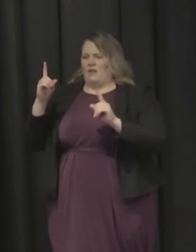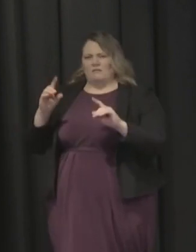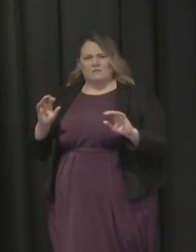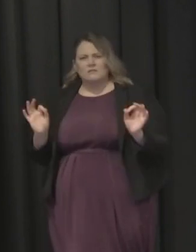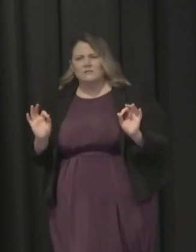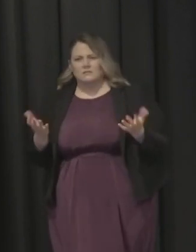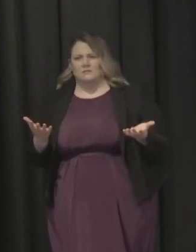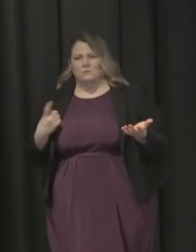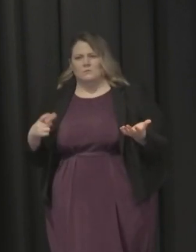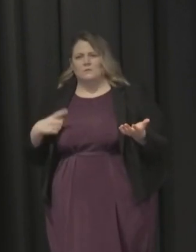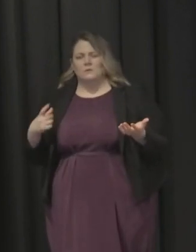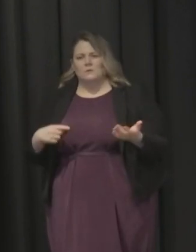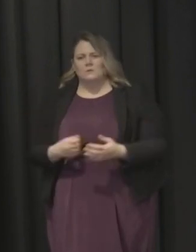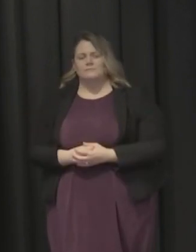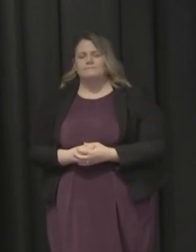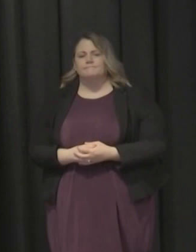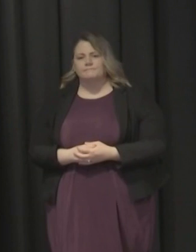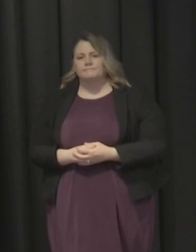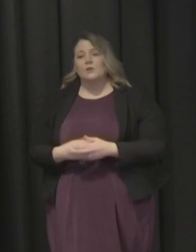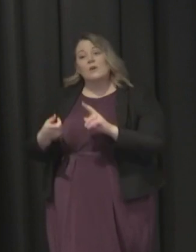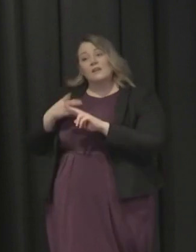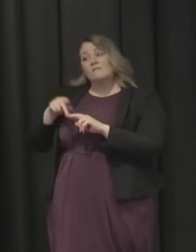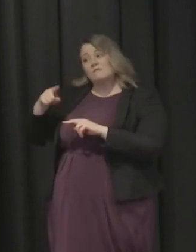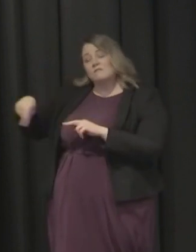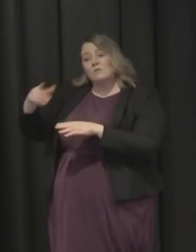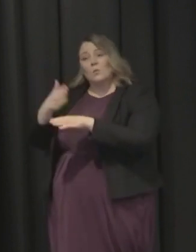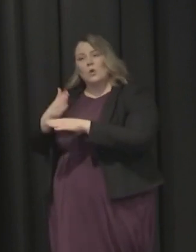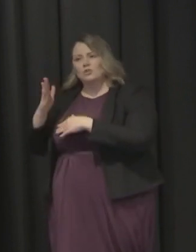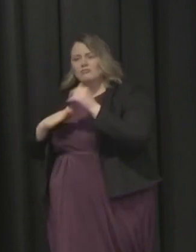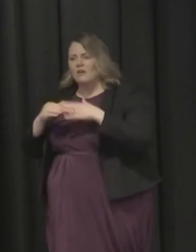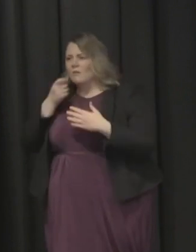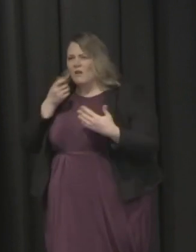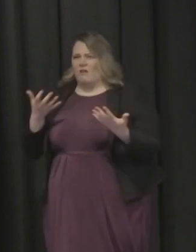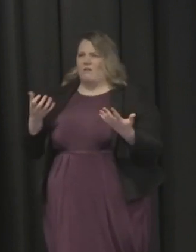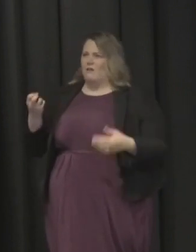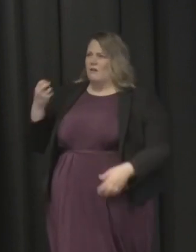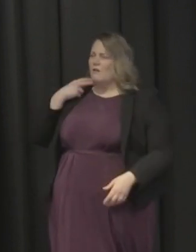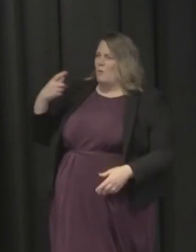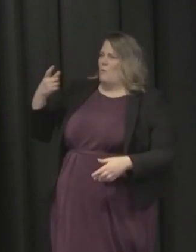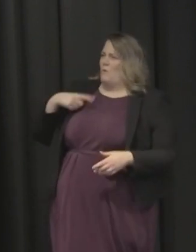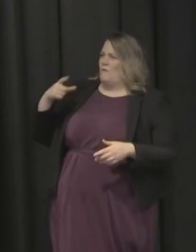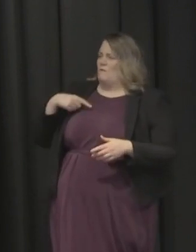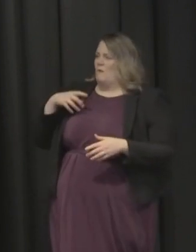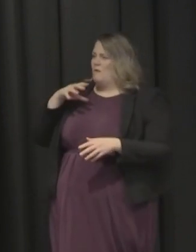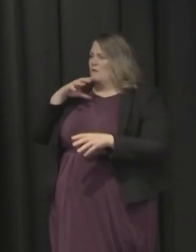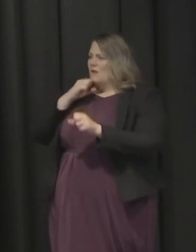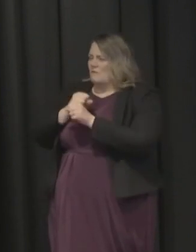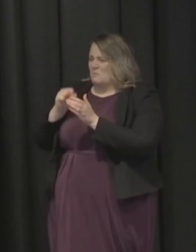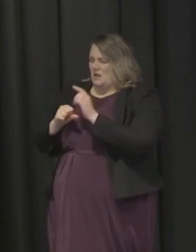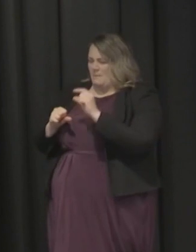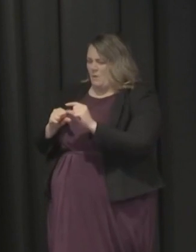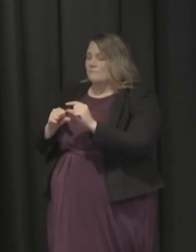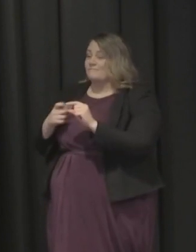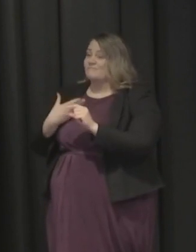of cooperation and co-payment through this process. And I do make the point that this is despite the fact that